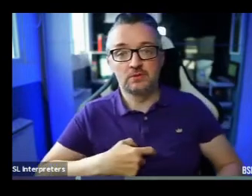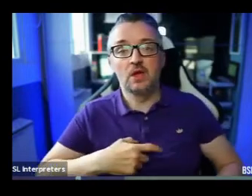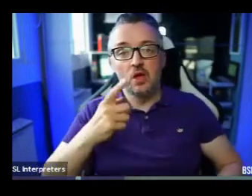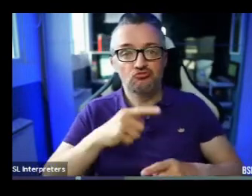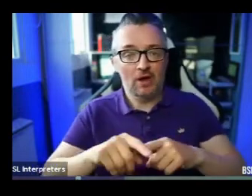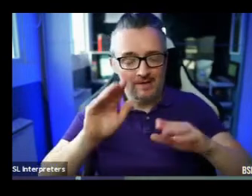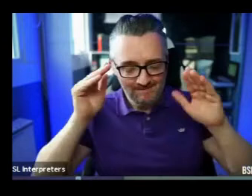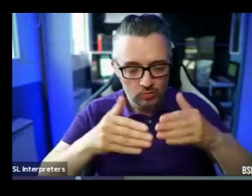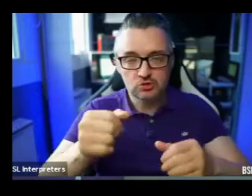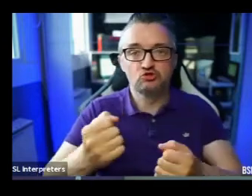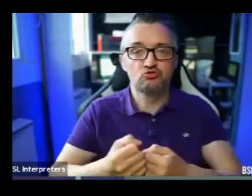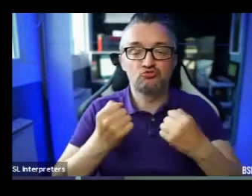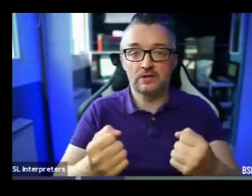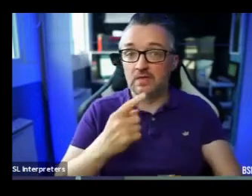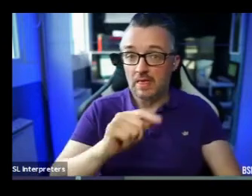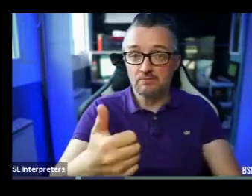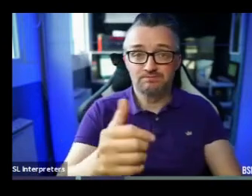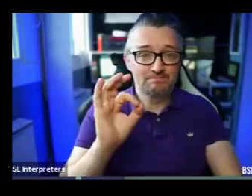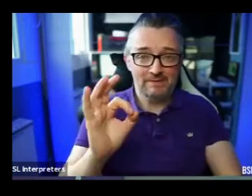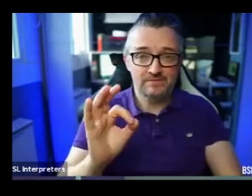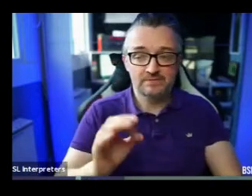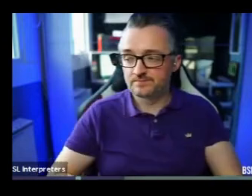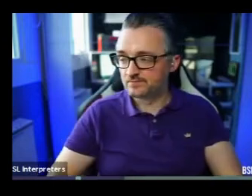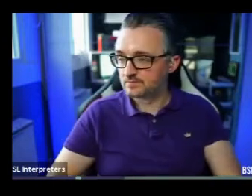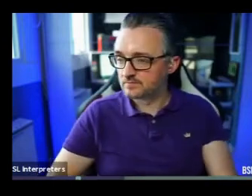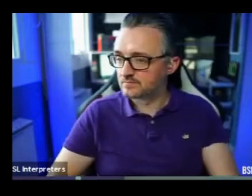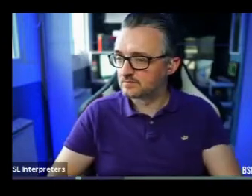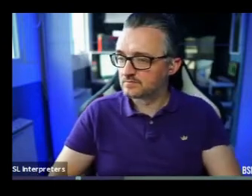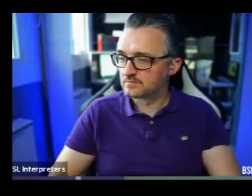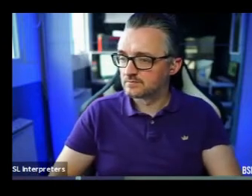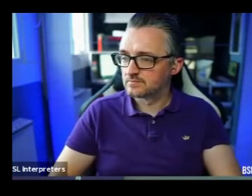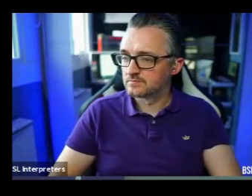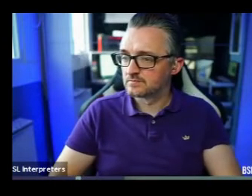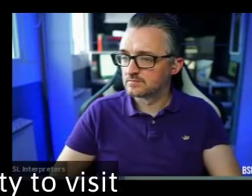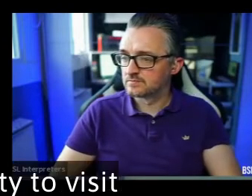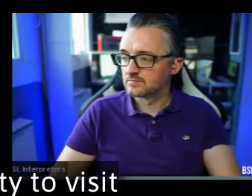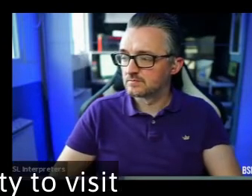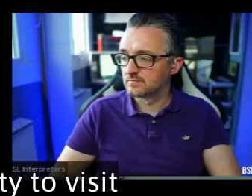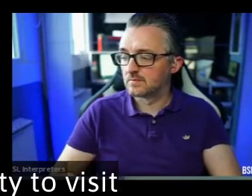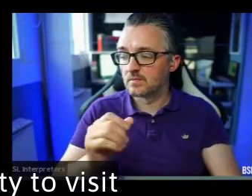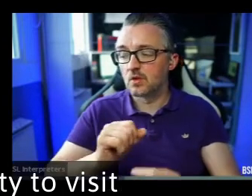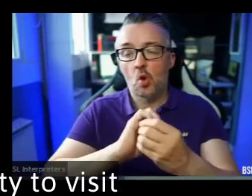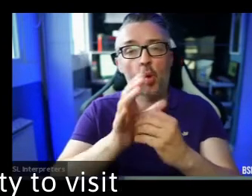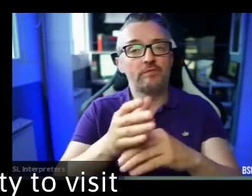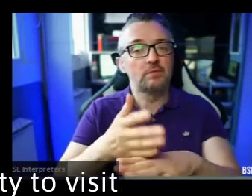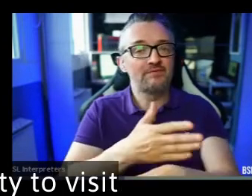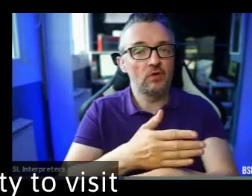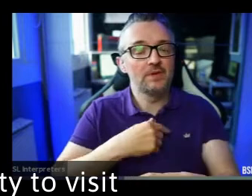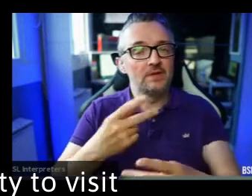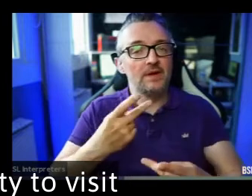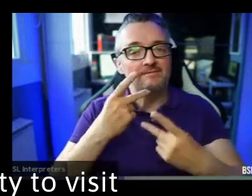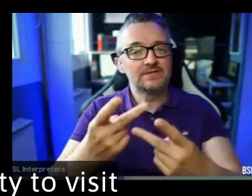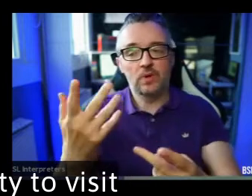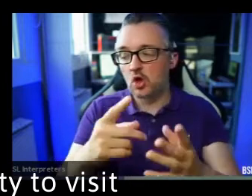human, and we're going to work on your strengths. And I love that flipping. That's an example of this. Just before COVID, I